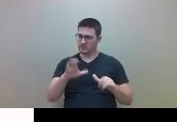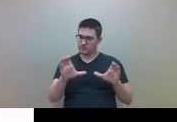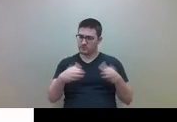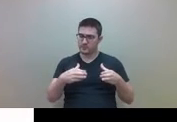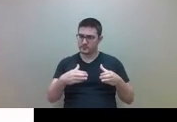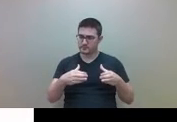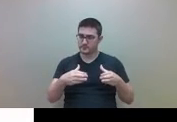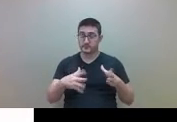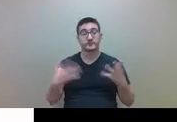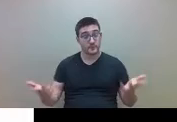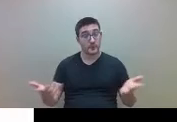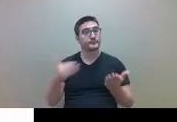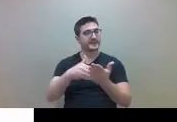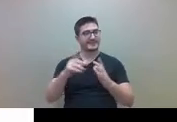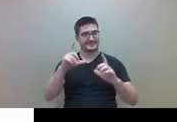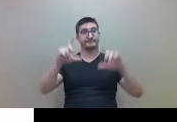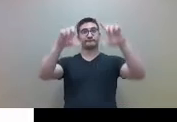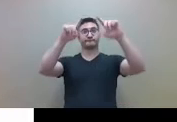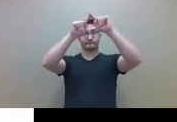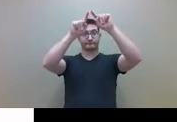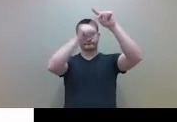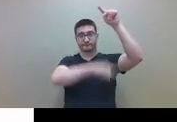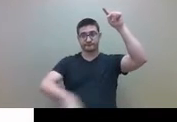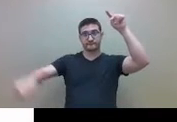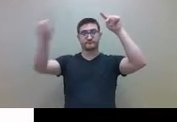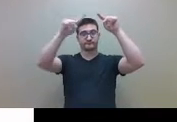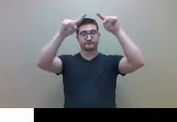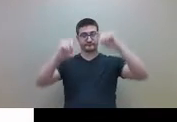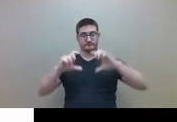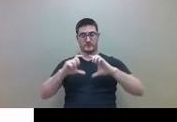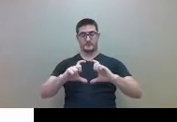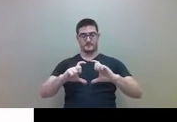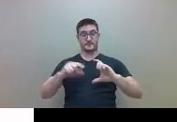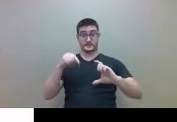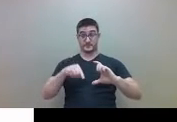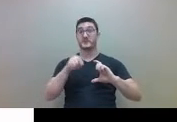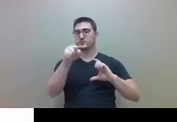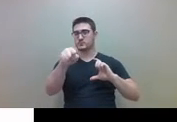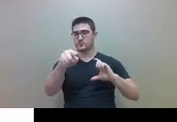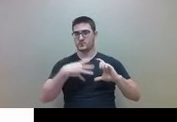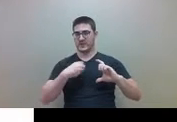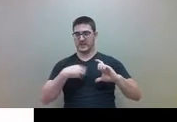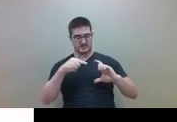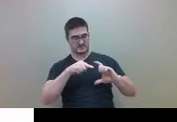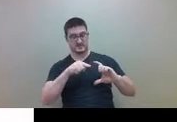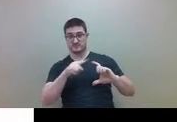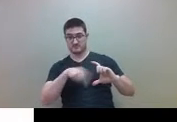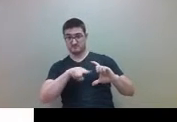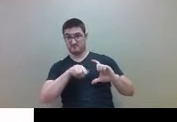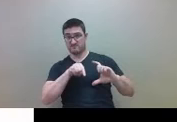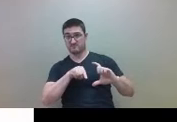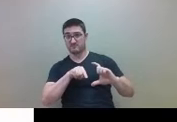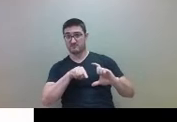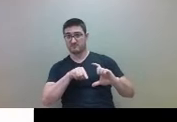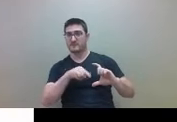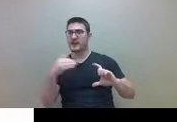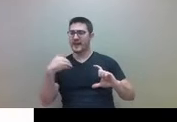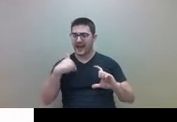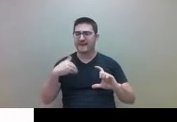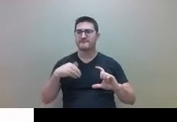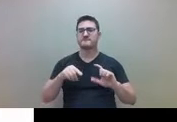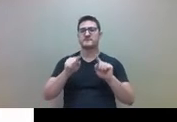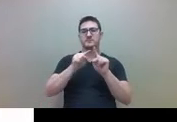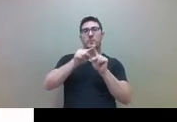wheel and you're drawing out spokes, okay, from each wheel, you're going to write down the names of